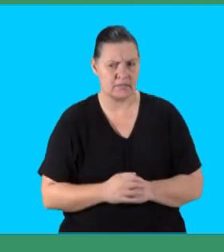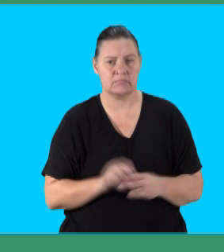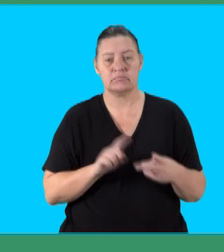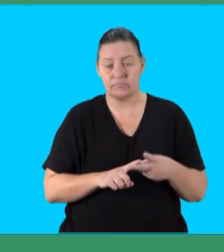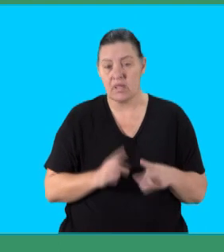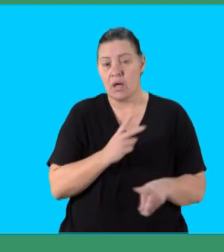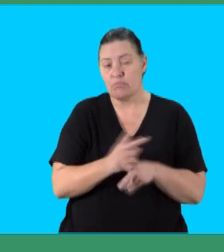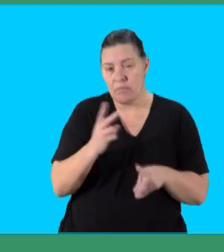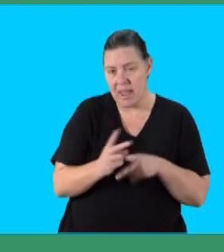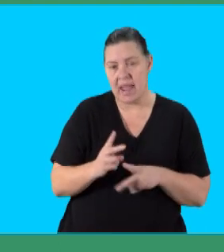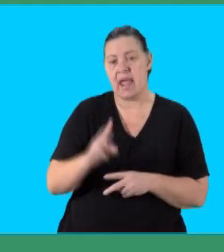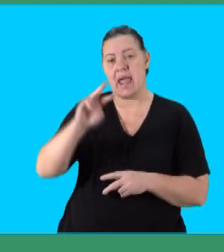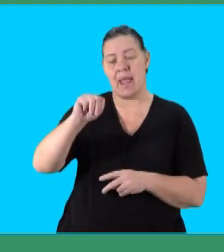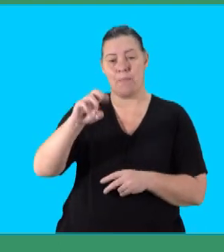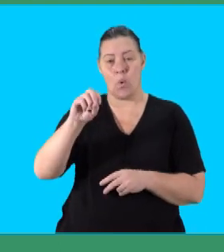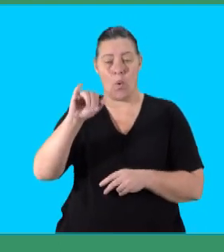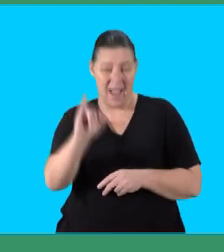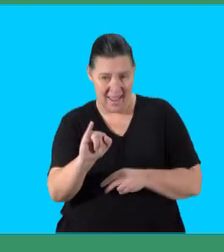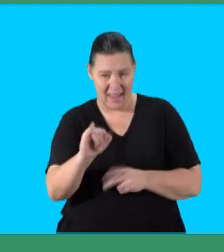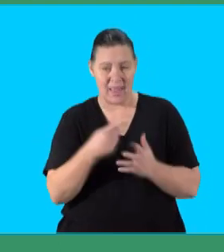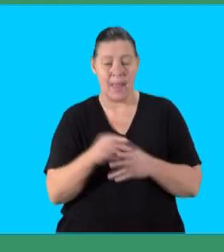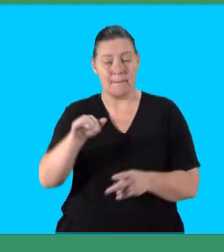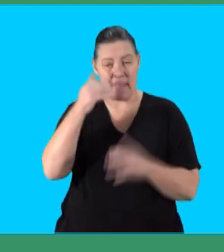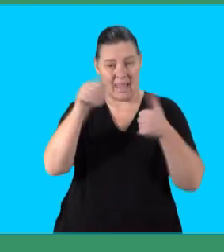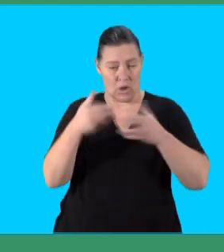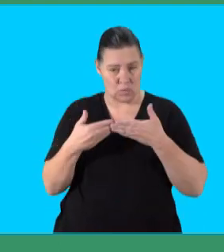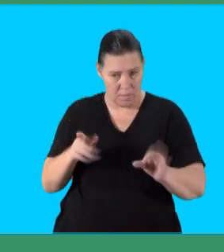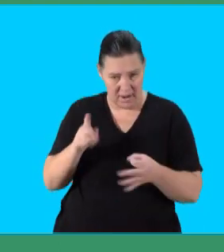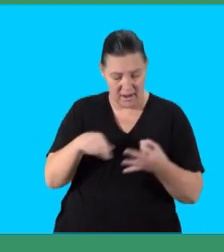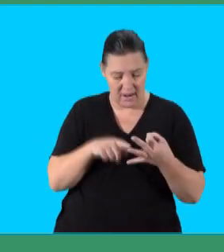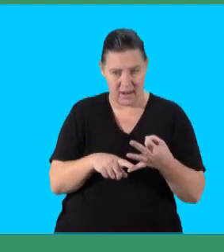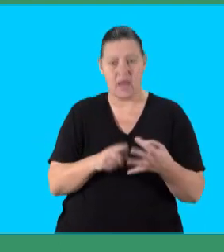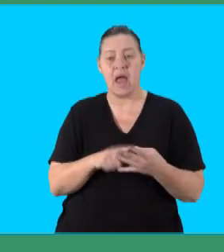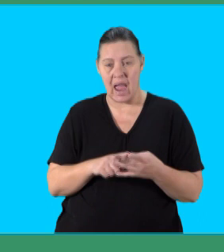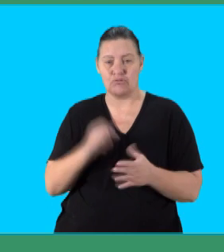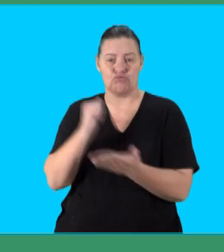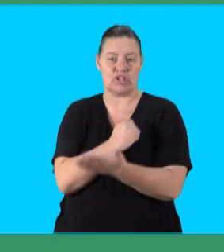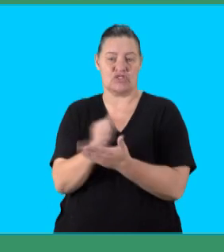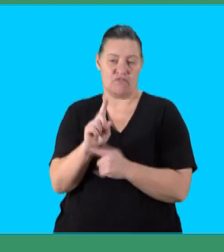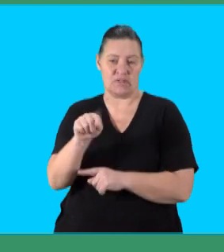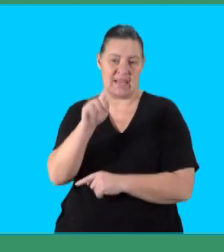Prepare a memorandum of incorporation, open a bank account, and register for taxation.